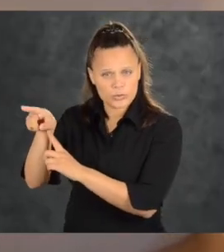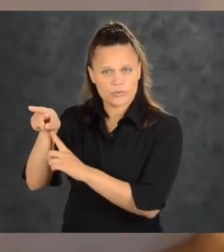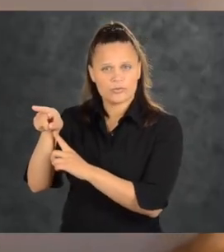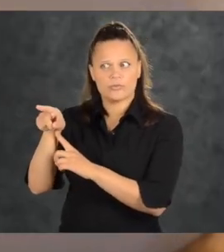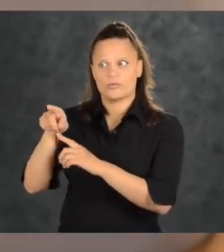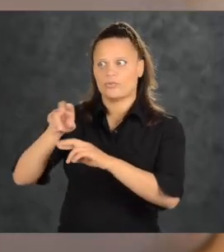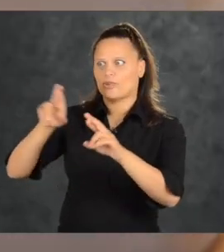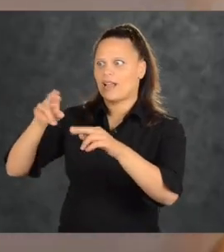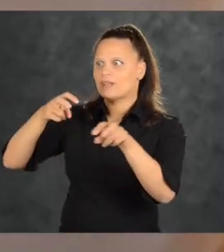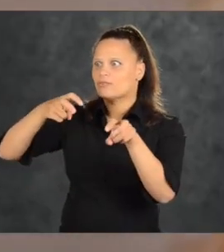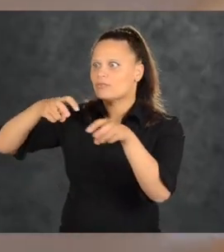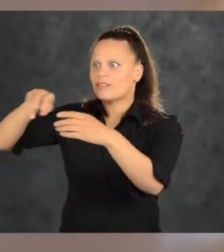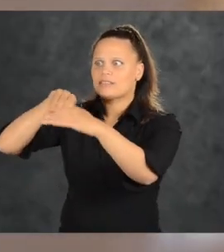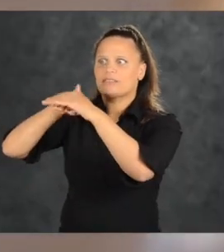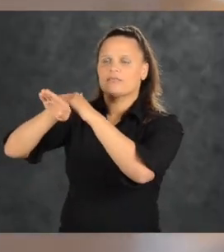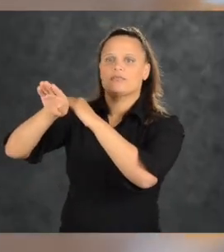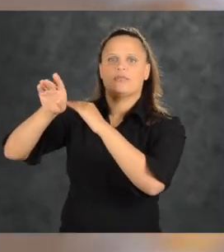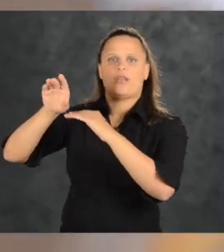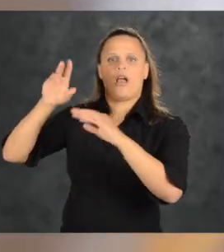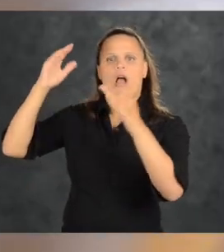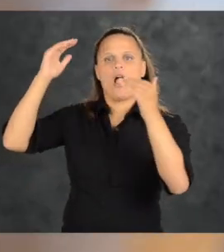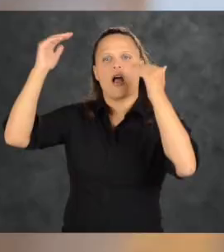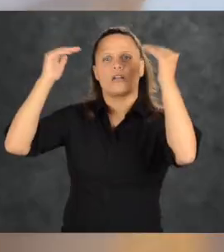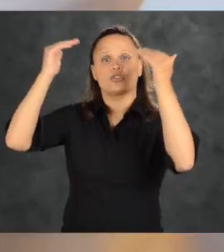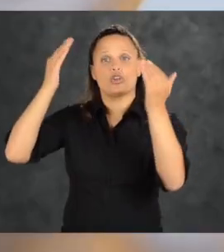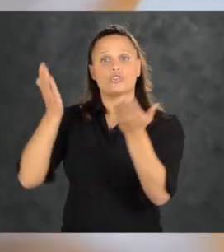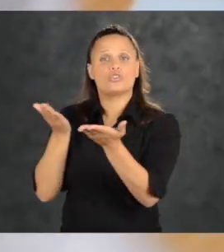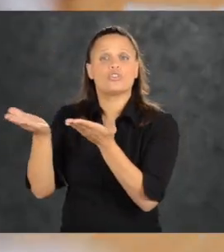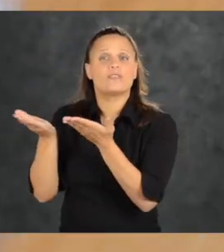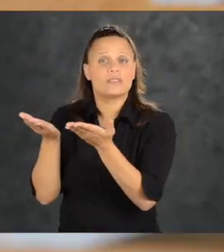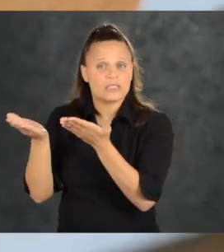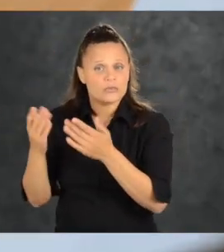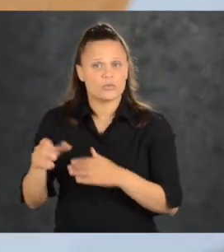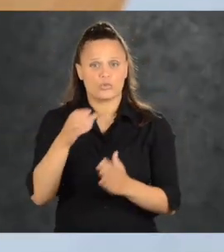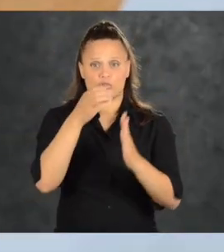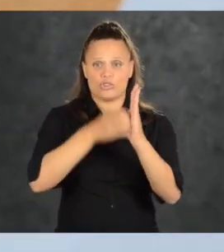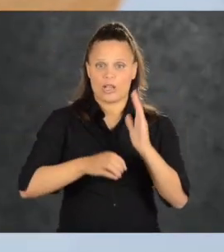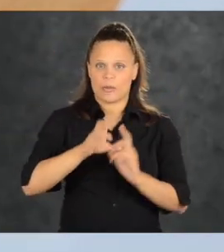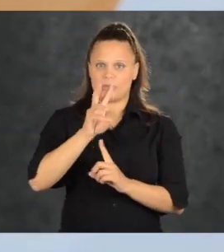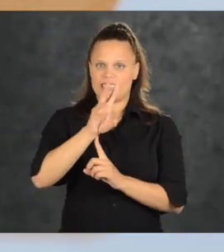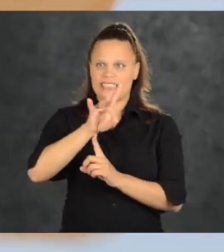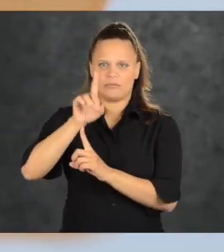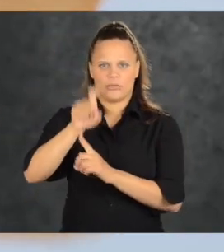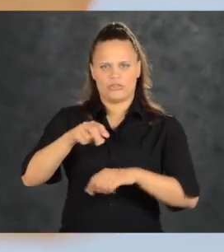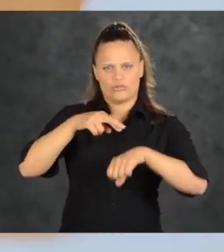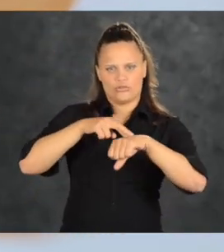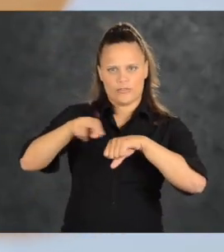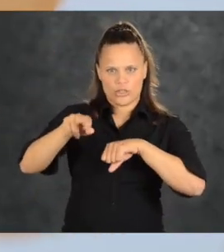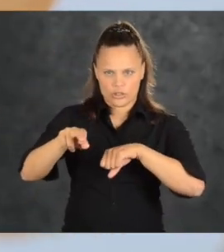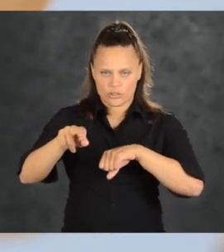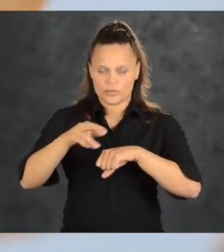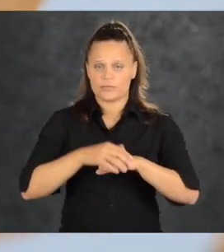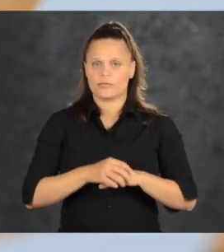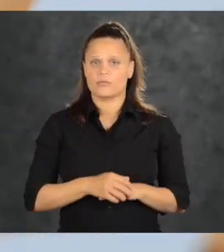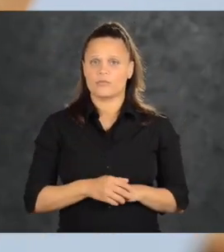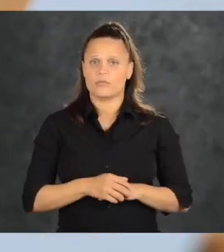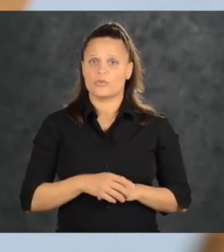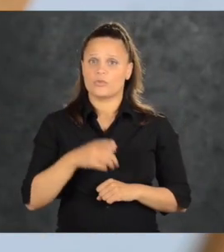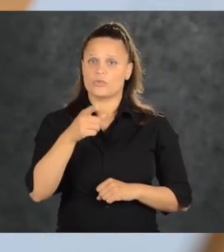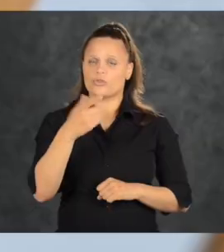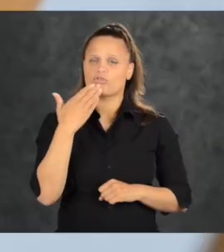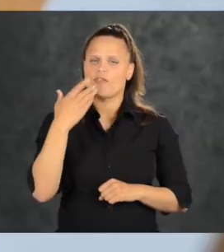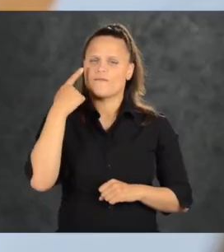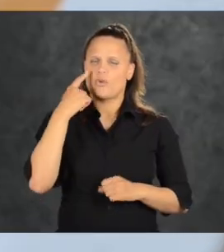individuals rearrange sticky notes on a desk. Collaboration is the key to success in this program. The VR counselor,